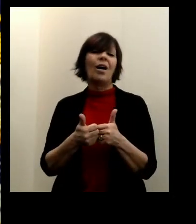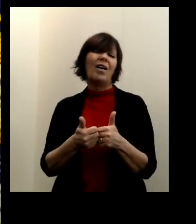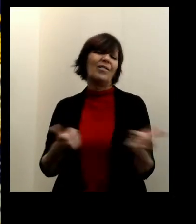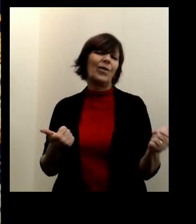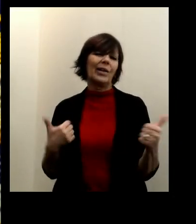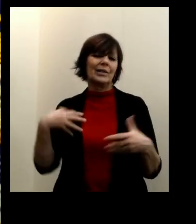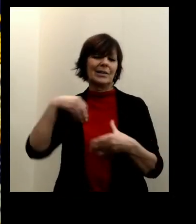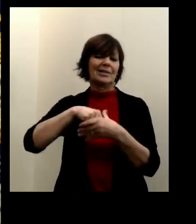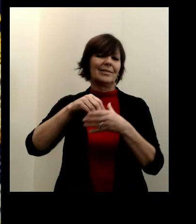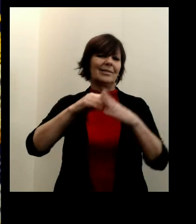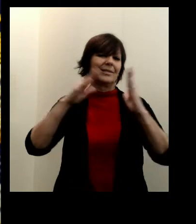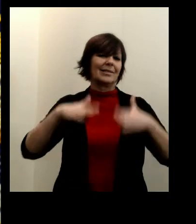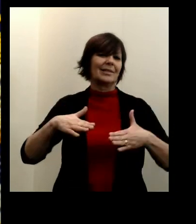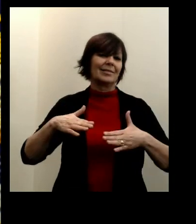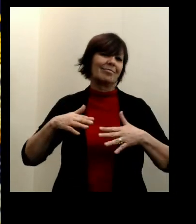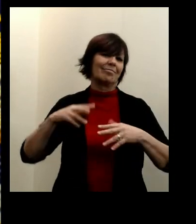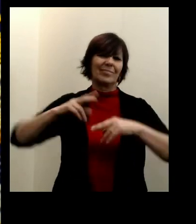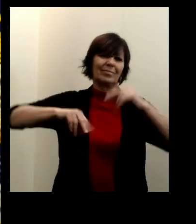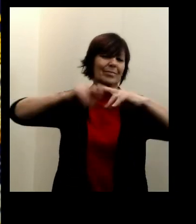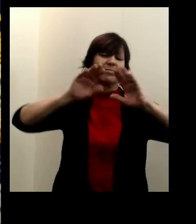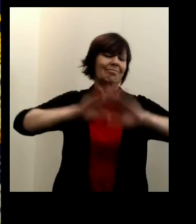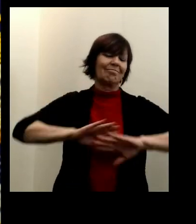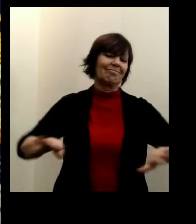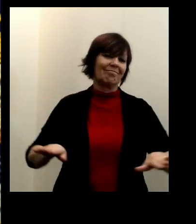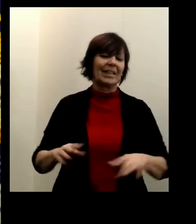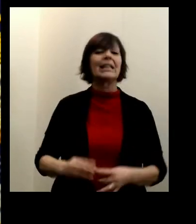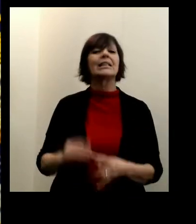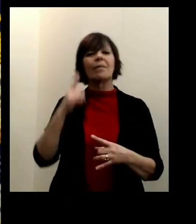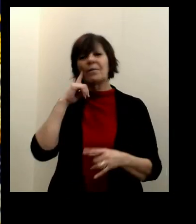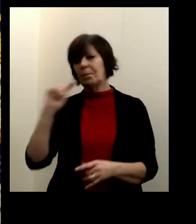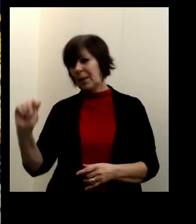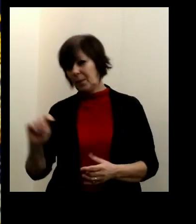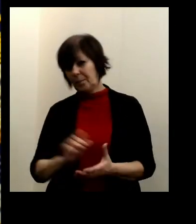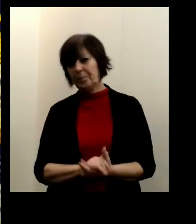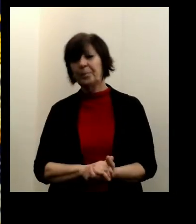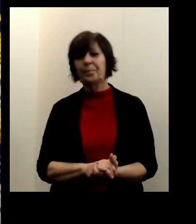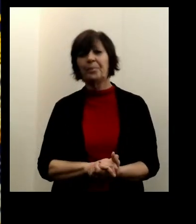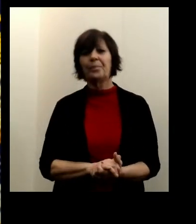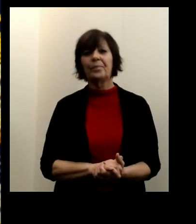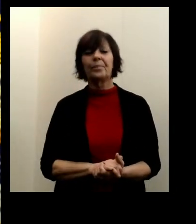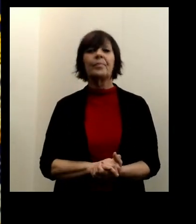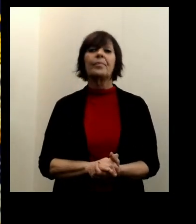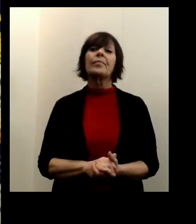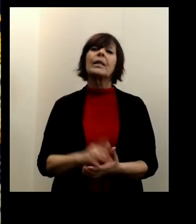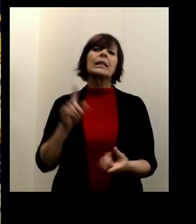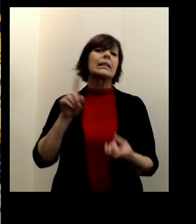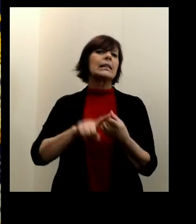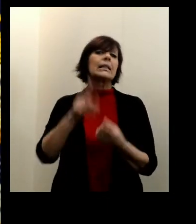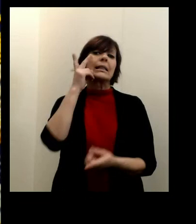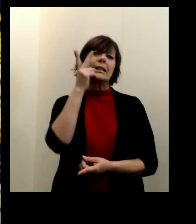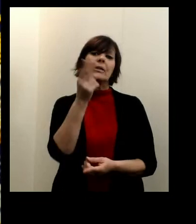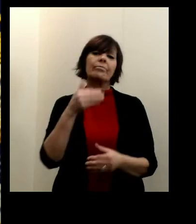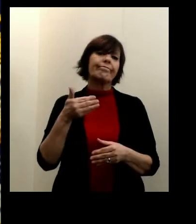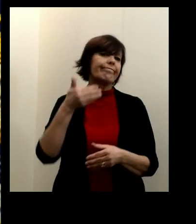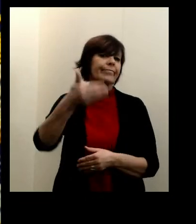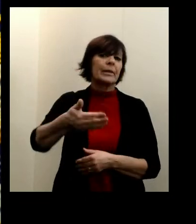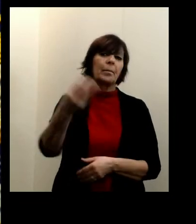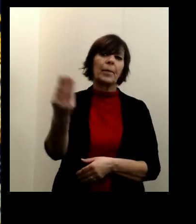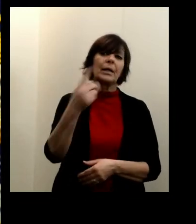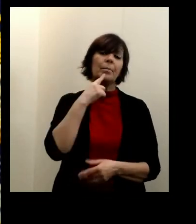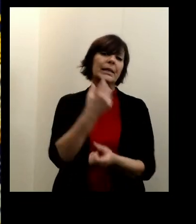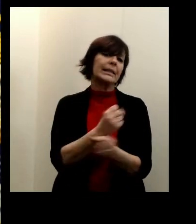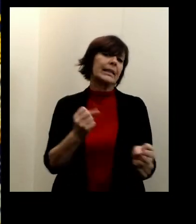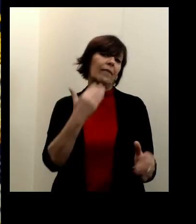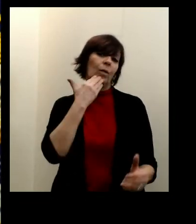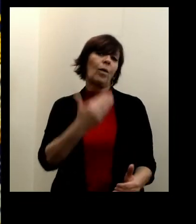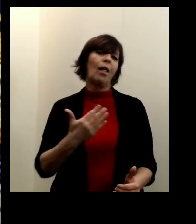gatherings because all the buildings will be closed otherwise, except for the use of the bathrooms. With that, until I see you next Monday, be safe and well